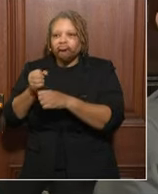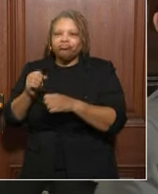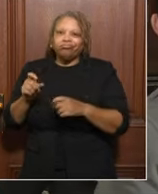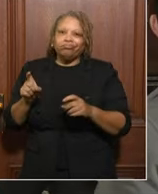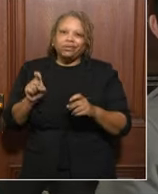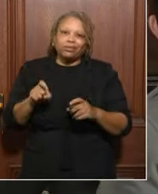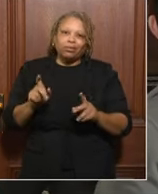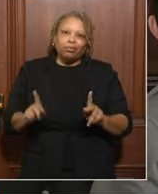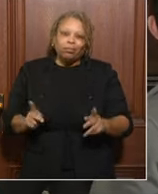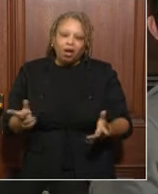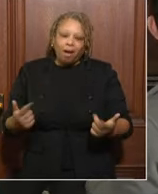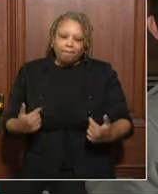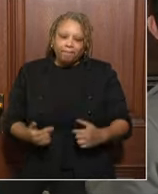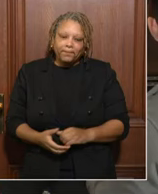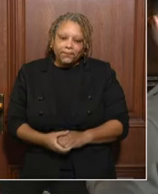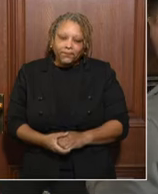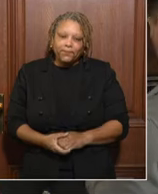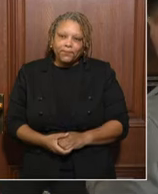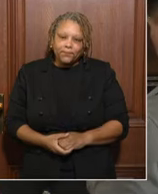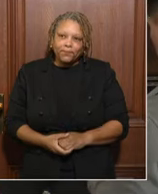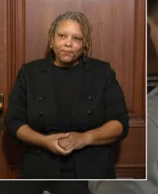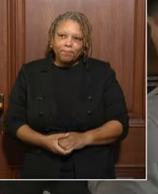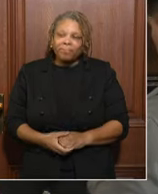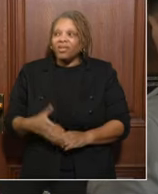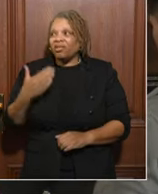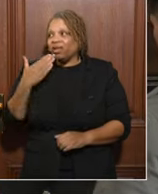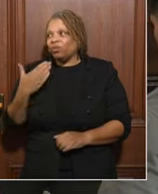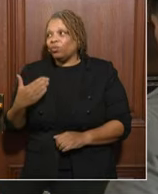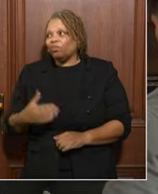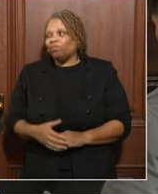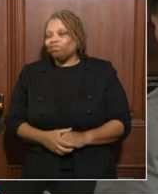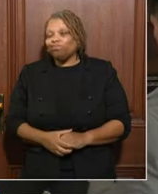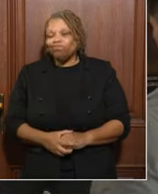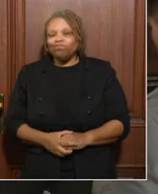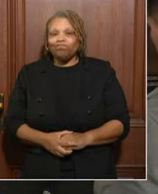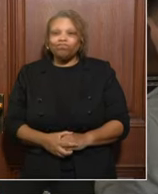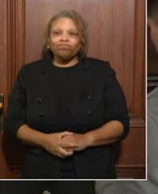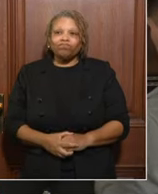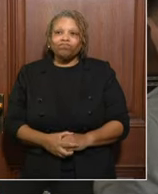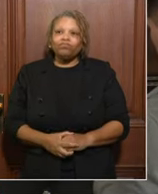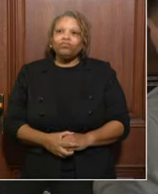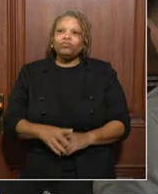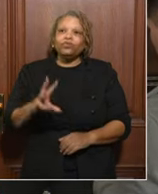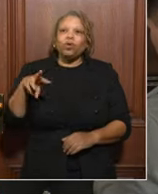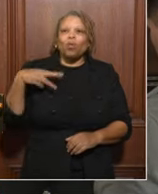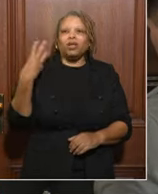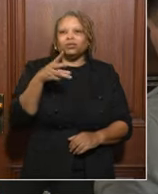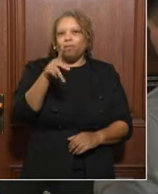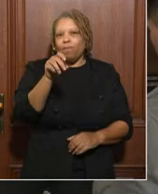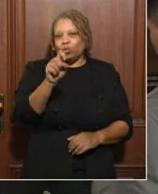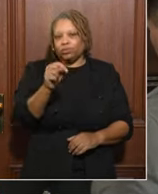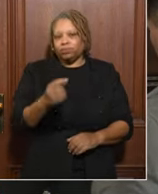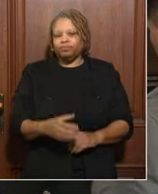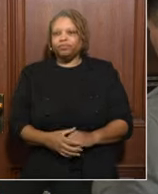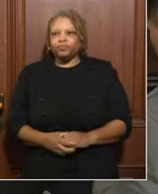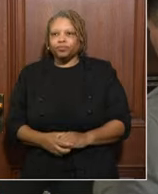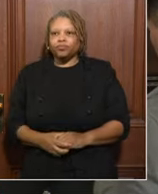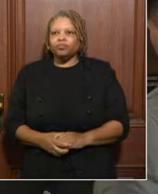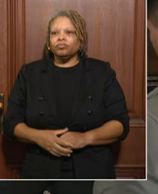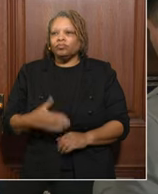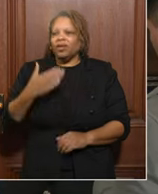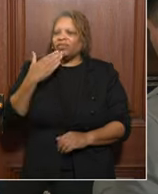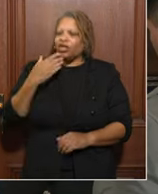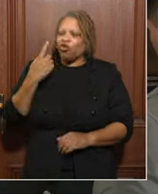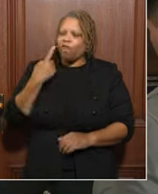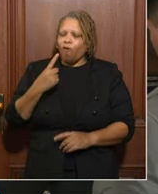Yes. Oh, thank you. Hi, Ellie Silverman with the Washington Post. Thank you so much for taking all of our questions today. I know there's